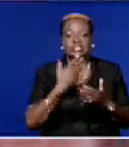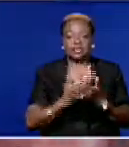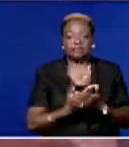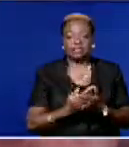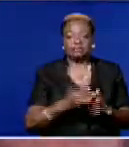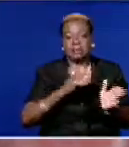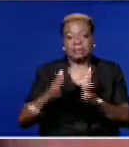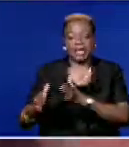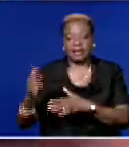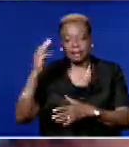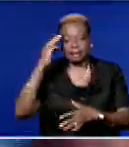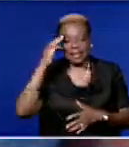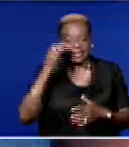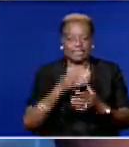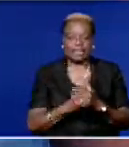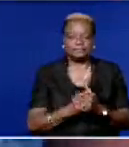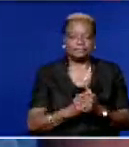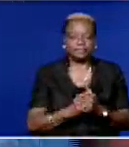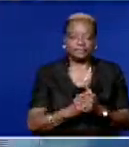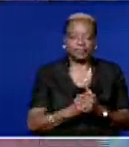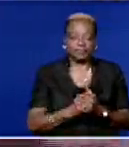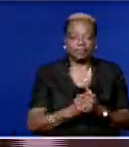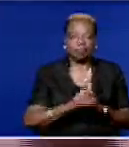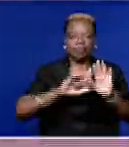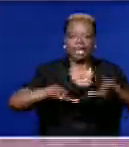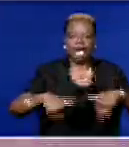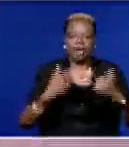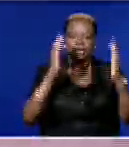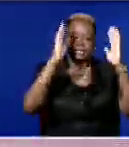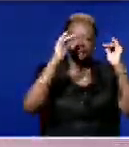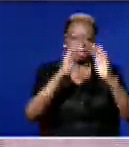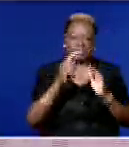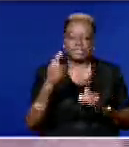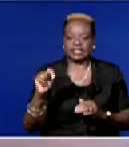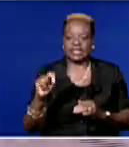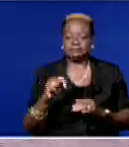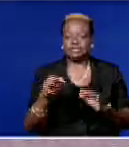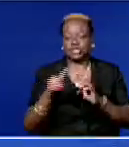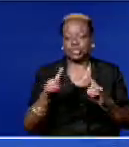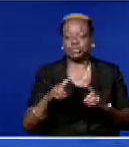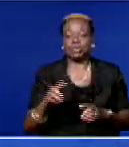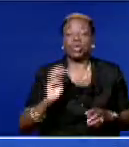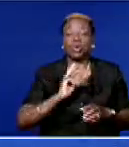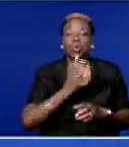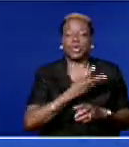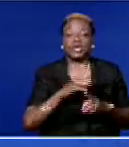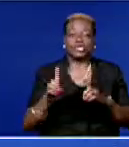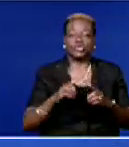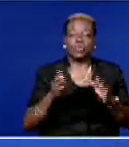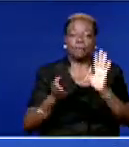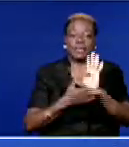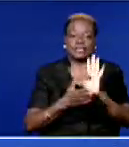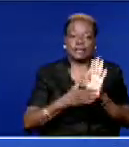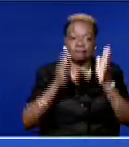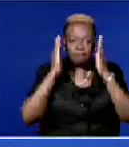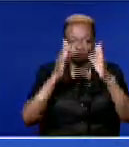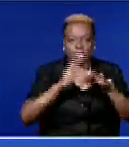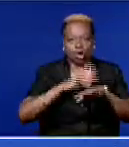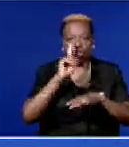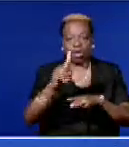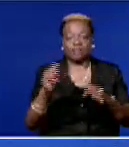mentally. It's going to help them a lot. Now, as for how he expects the team to do. Well, what we do basically is just to focus on one of